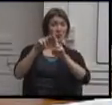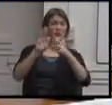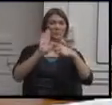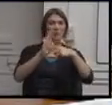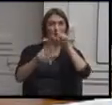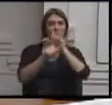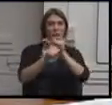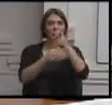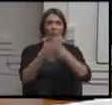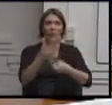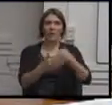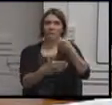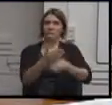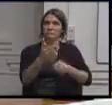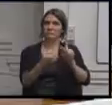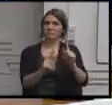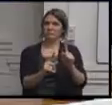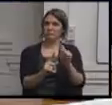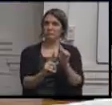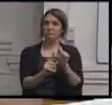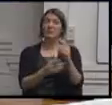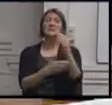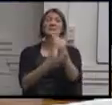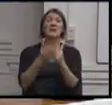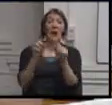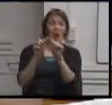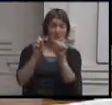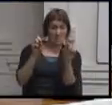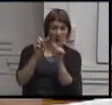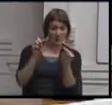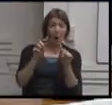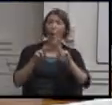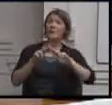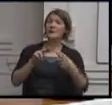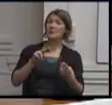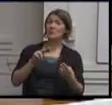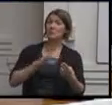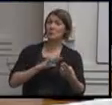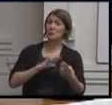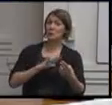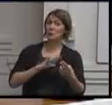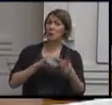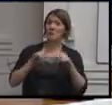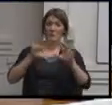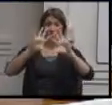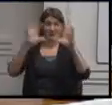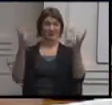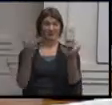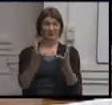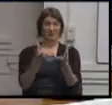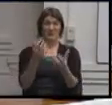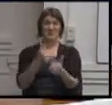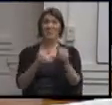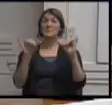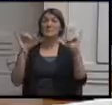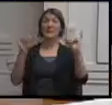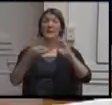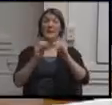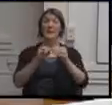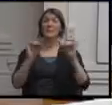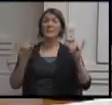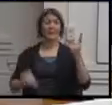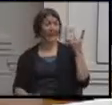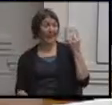actual costs. There have been some line items that decreased, but overall things have remained